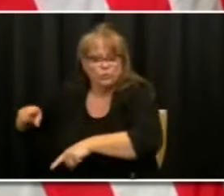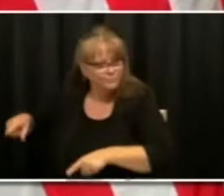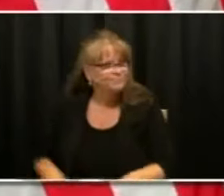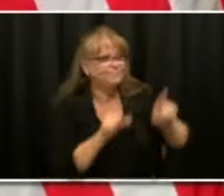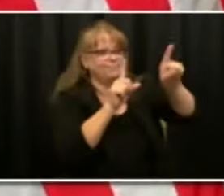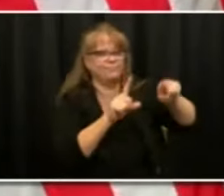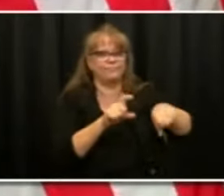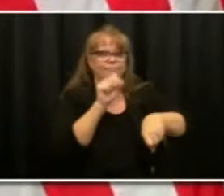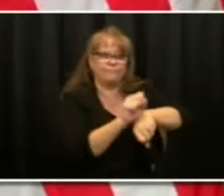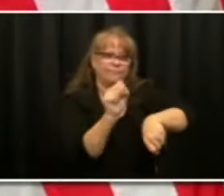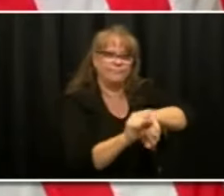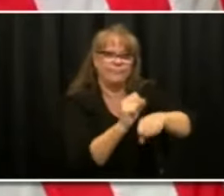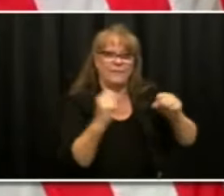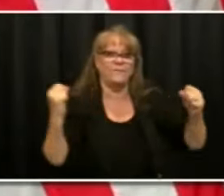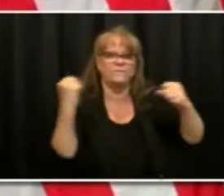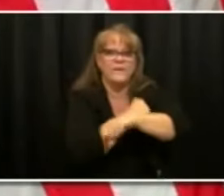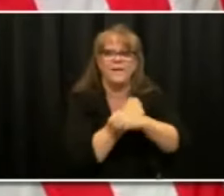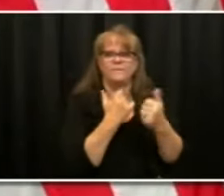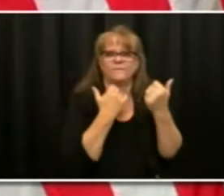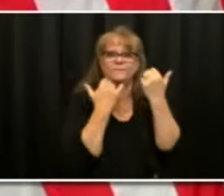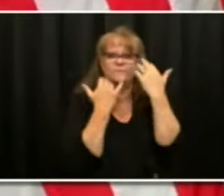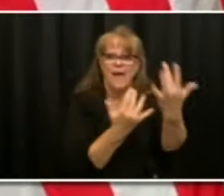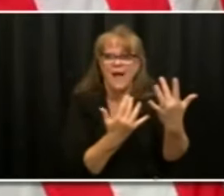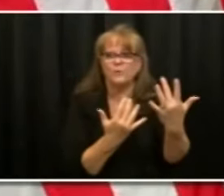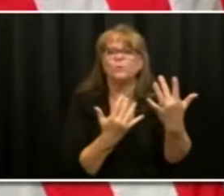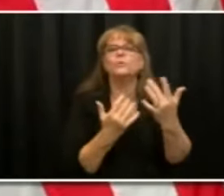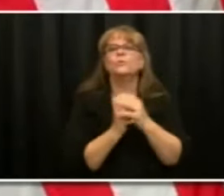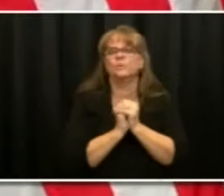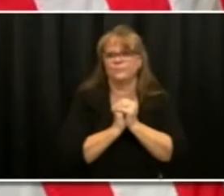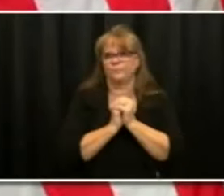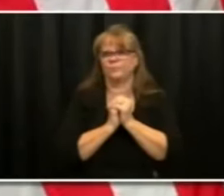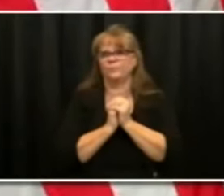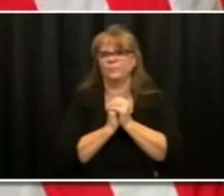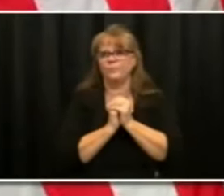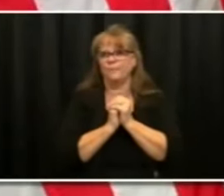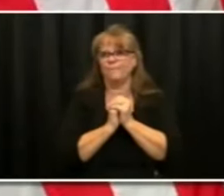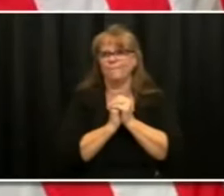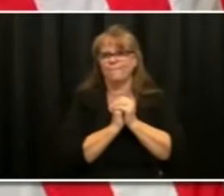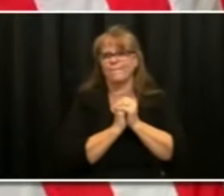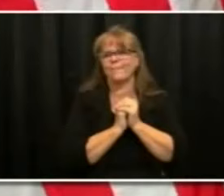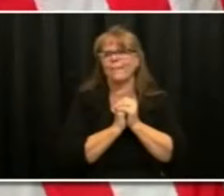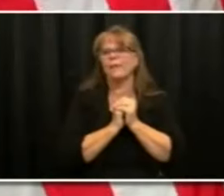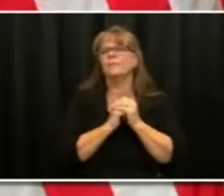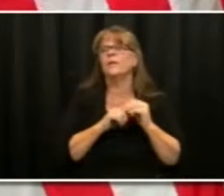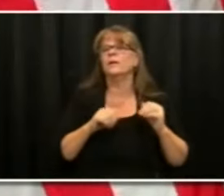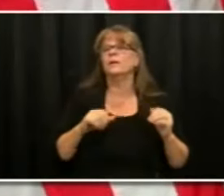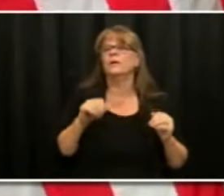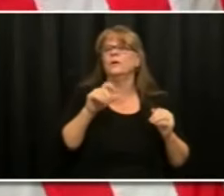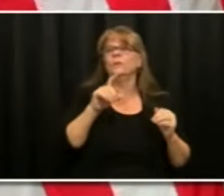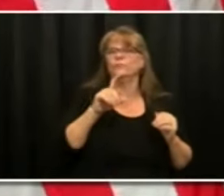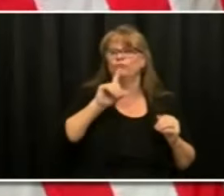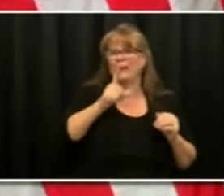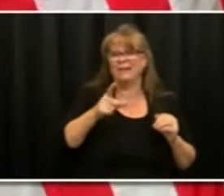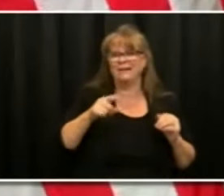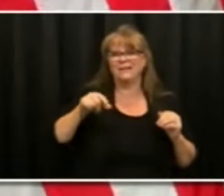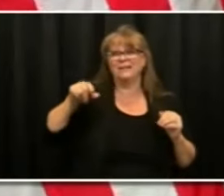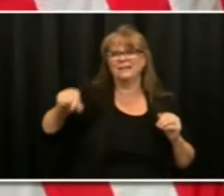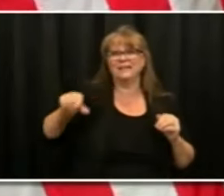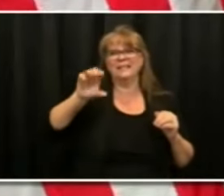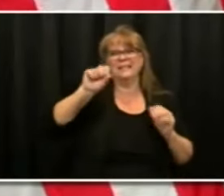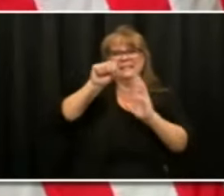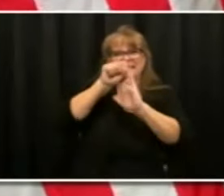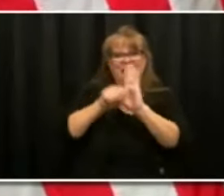wildland firefighters for our surge capacity to address these fires. And on behalf of a grateful state of Colorado, I want to thank the men and